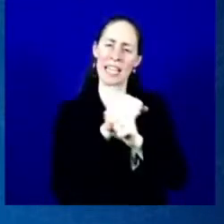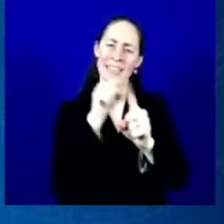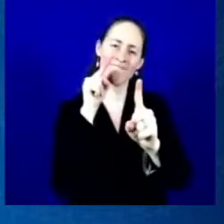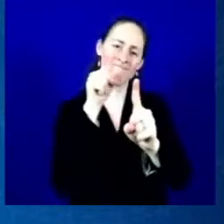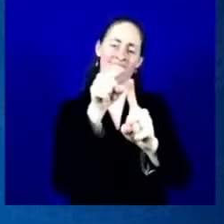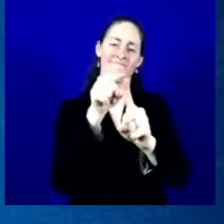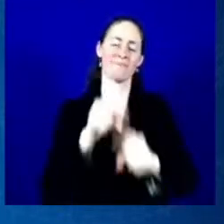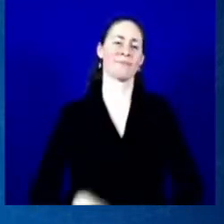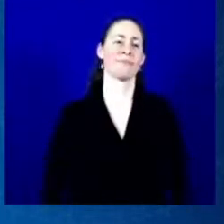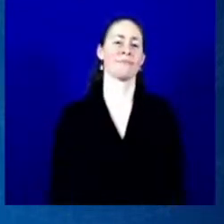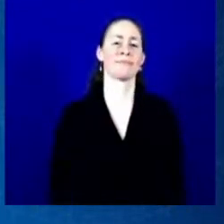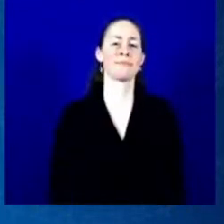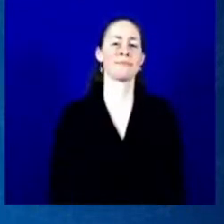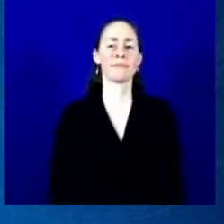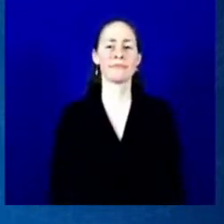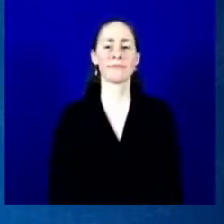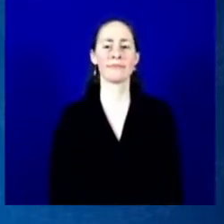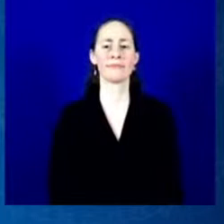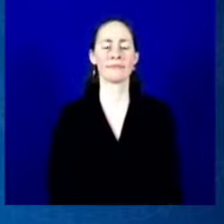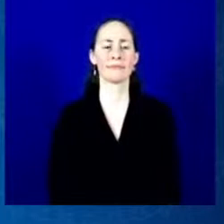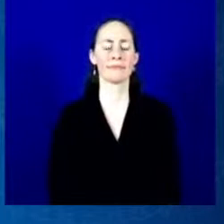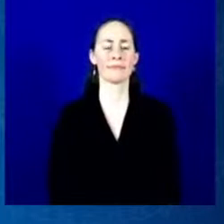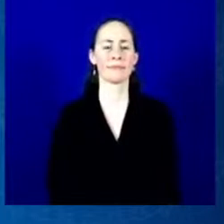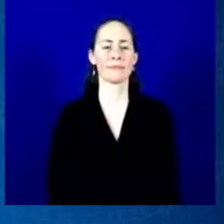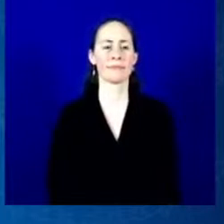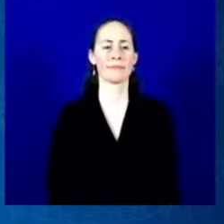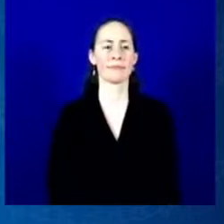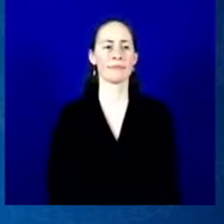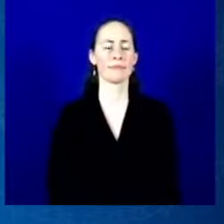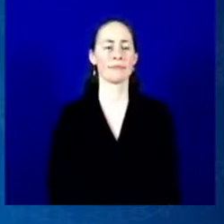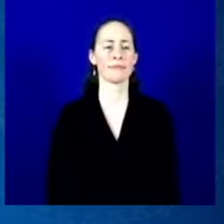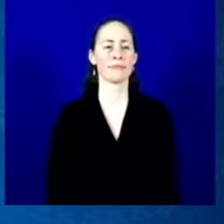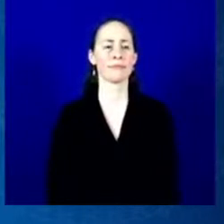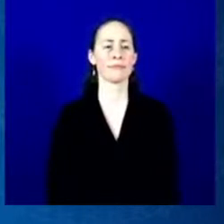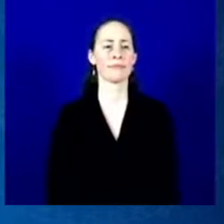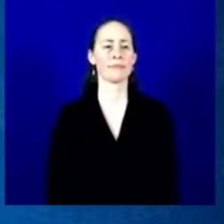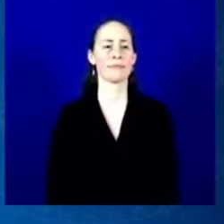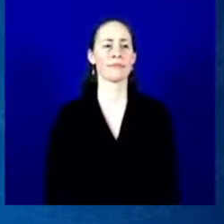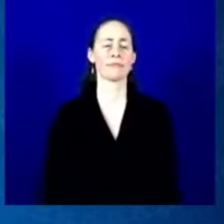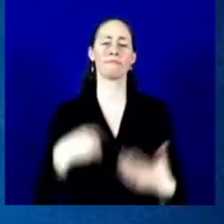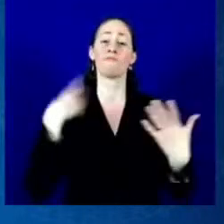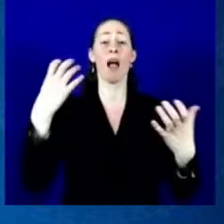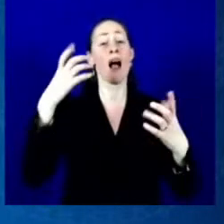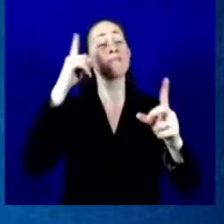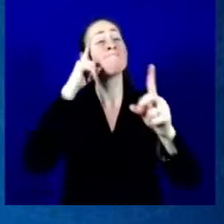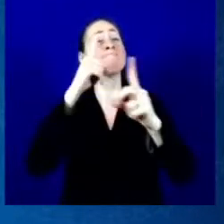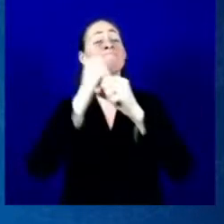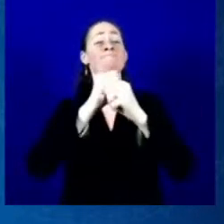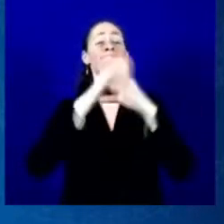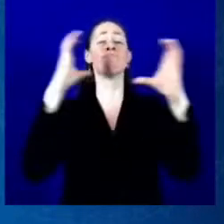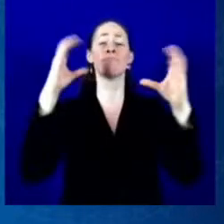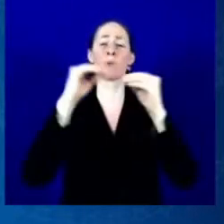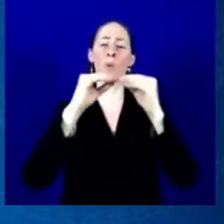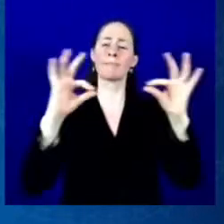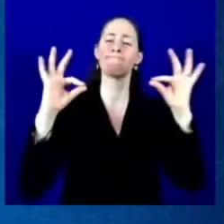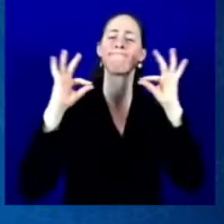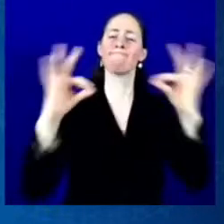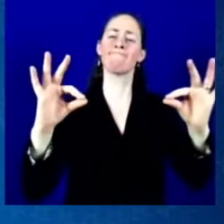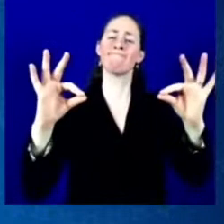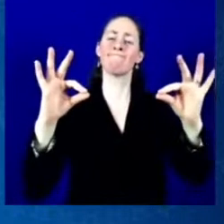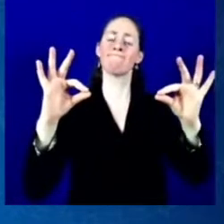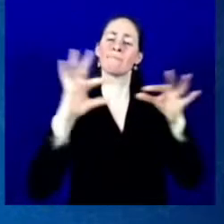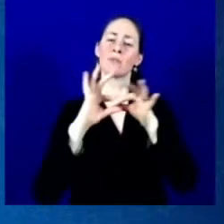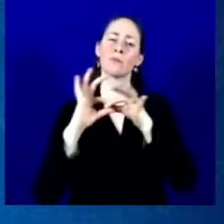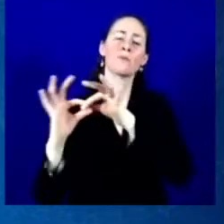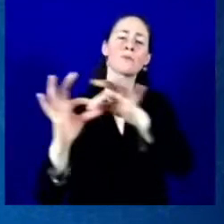a union more perfect, more prosperous, and more just, as one people, one